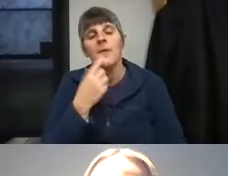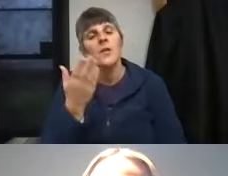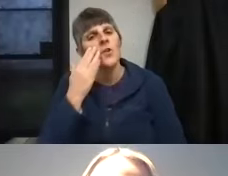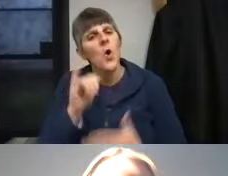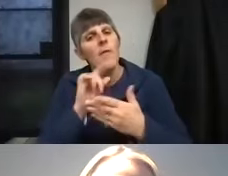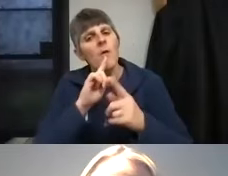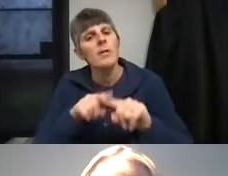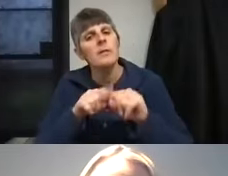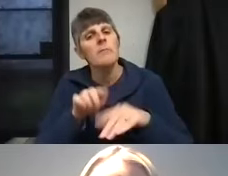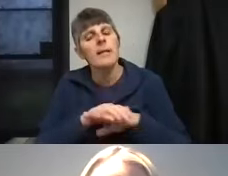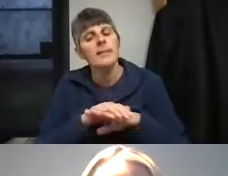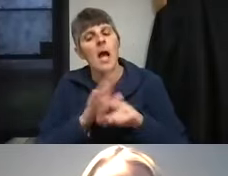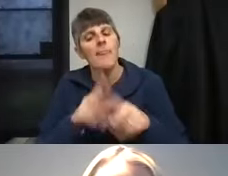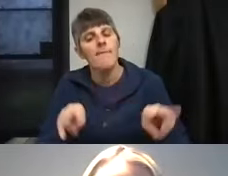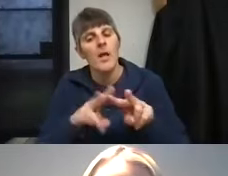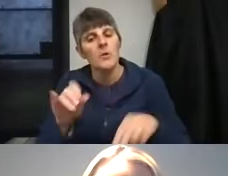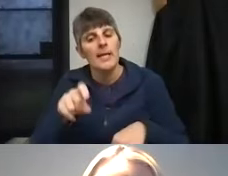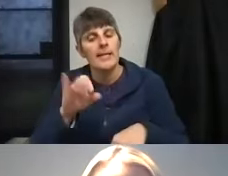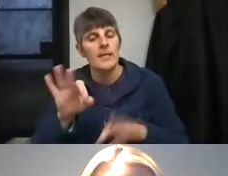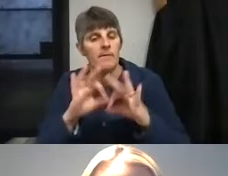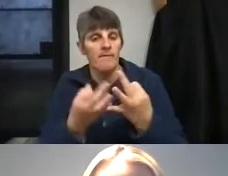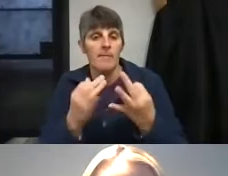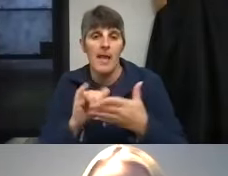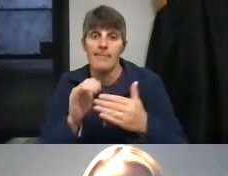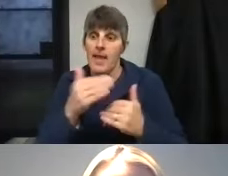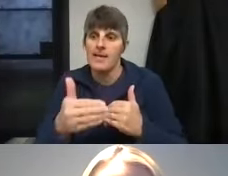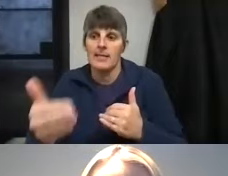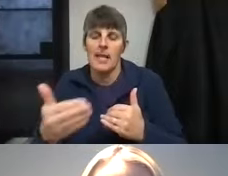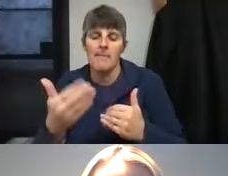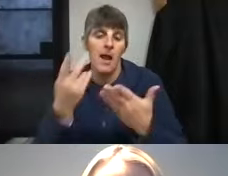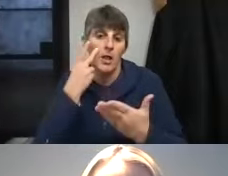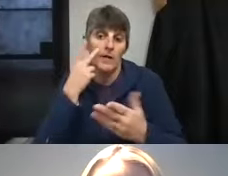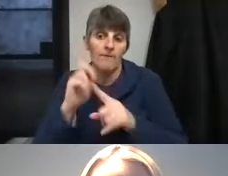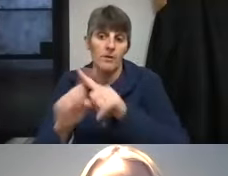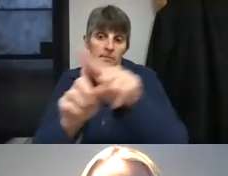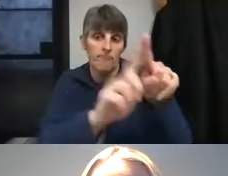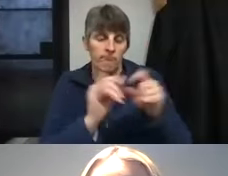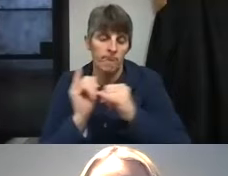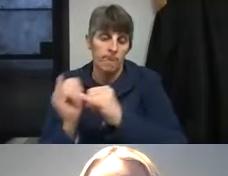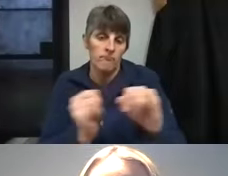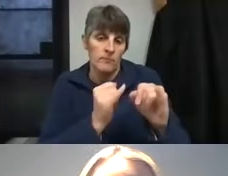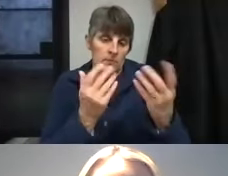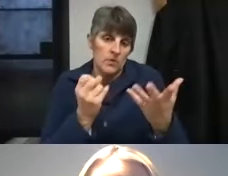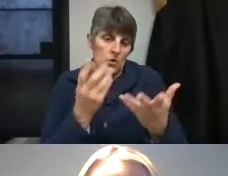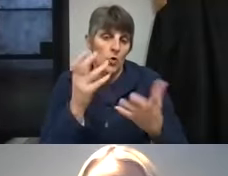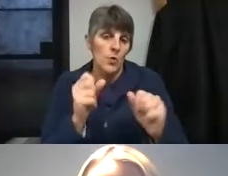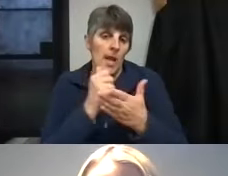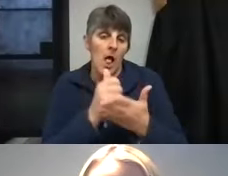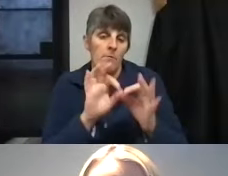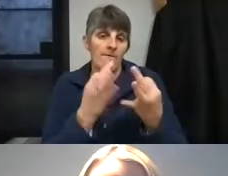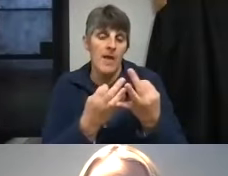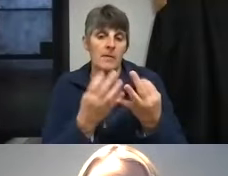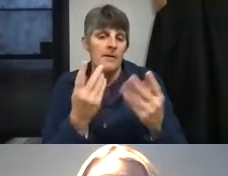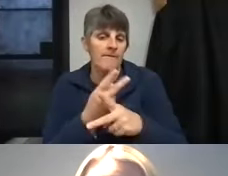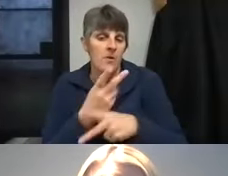really depends on the values and needs of the family. That next step might look different from person to person. So you can help the family